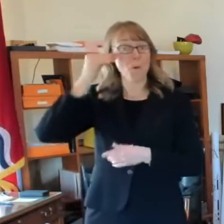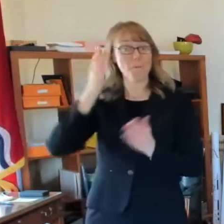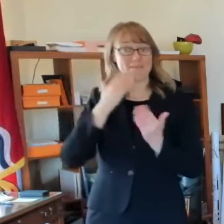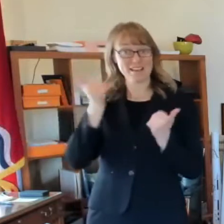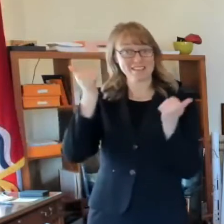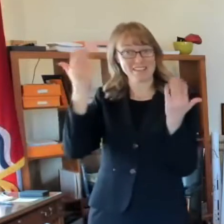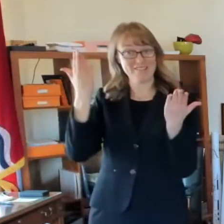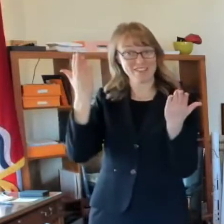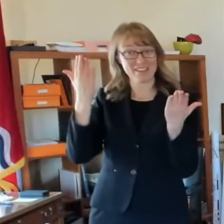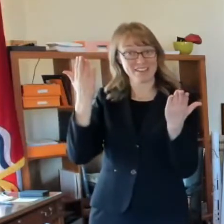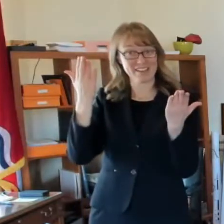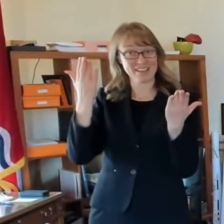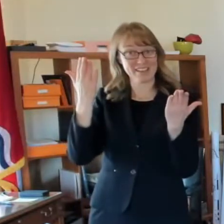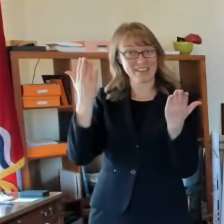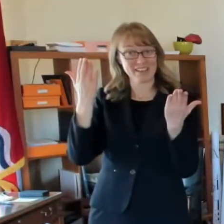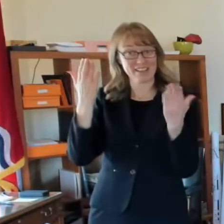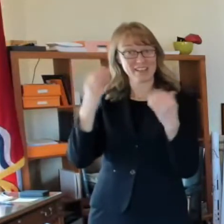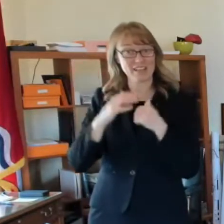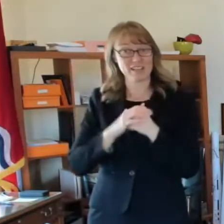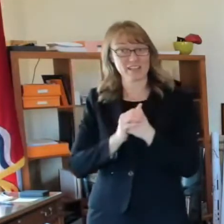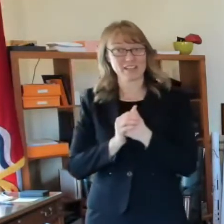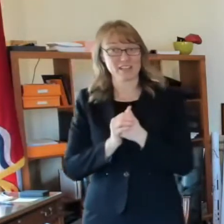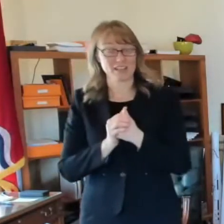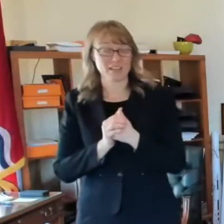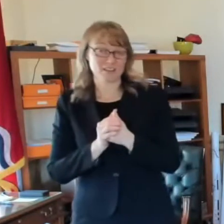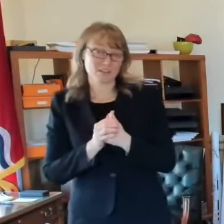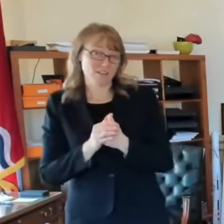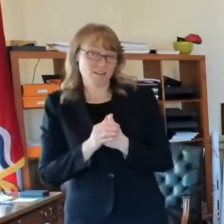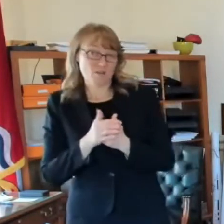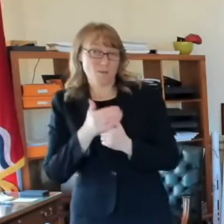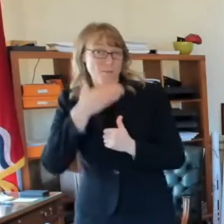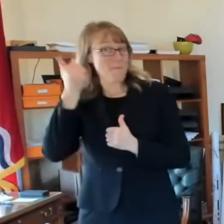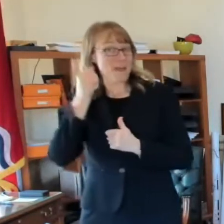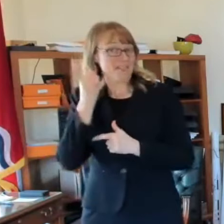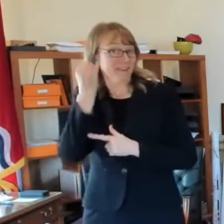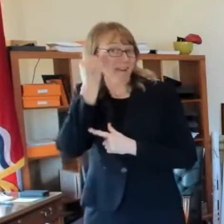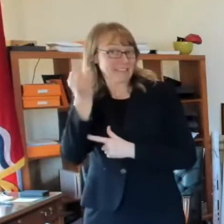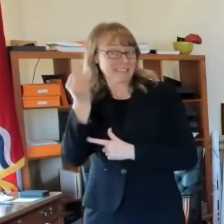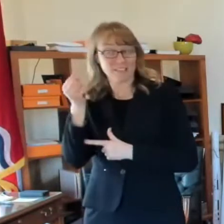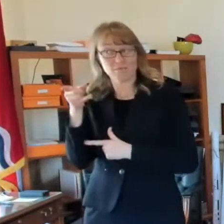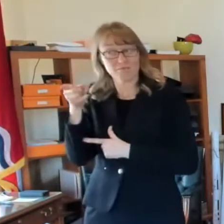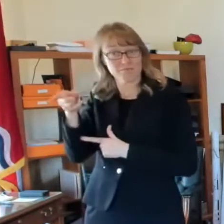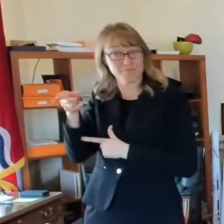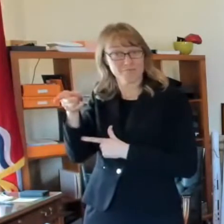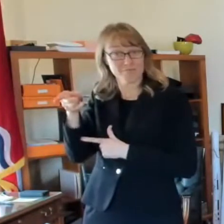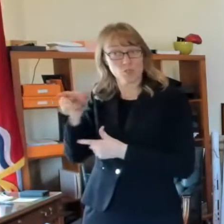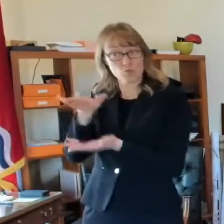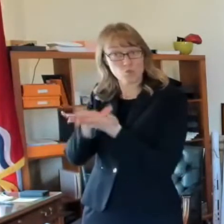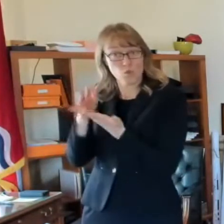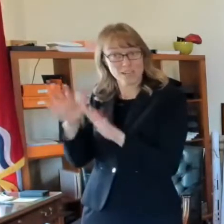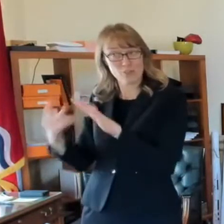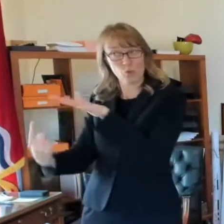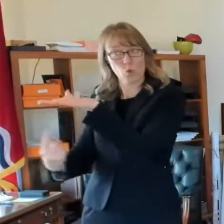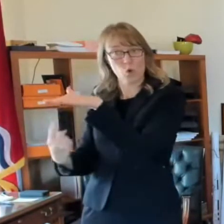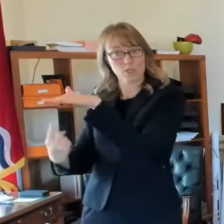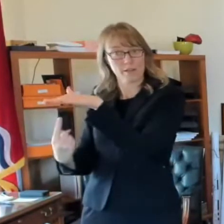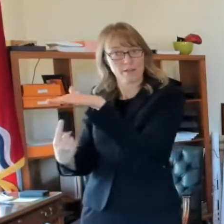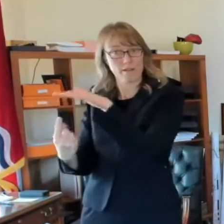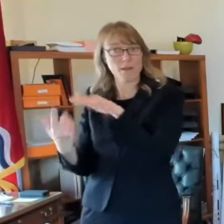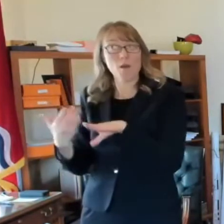ways. Your college student that lives in your house might be coming home for Thanksgiving, although I know many, many who